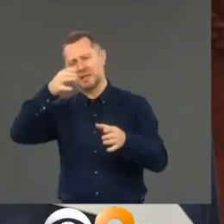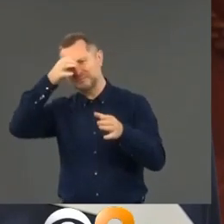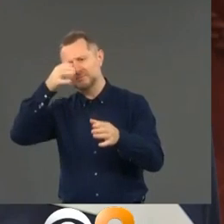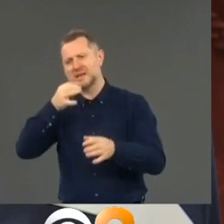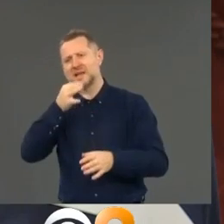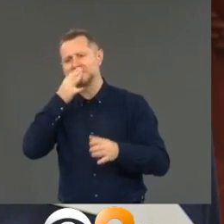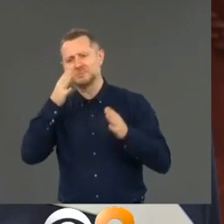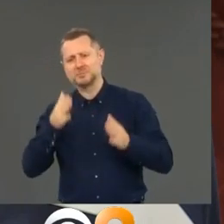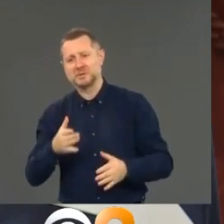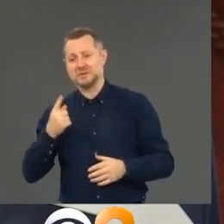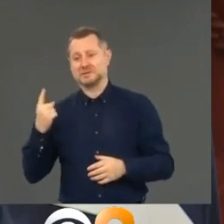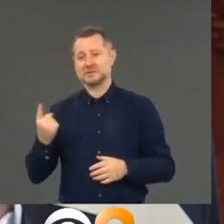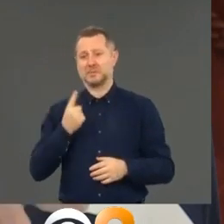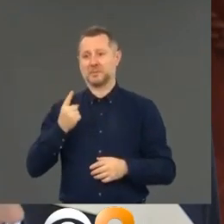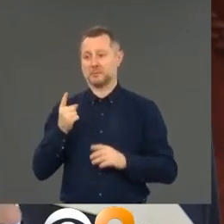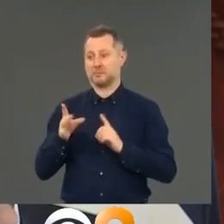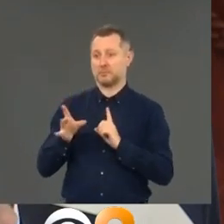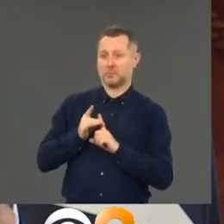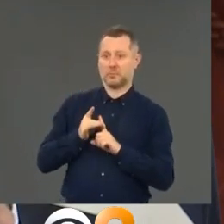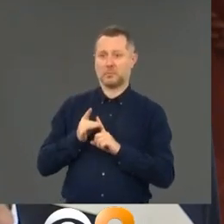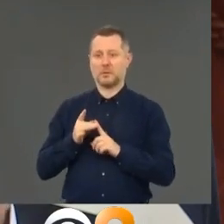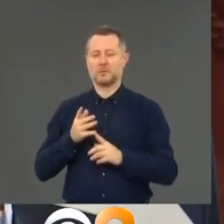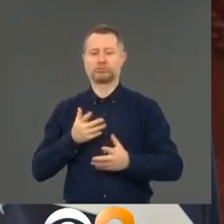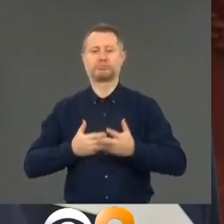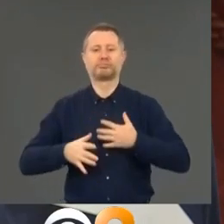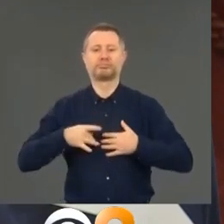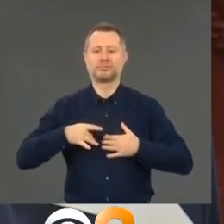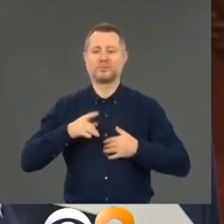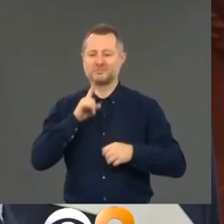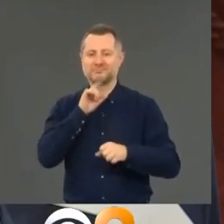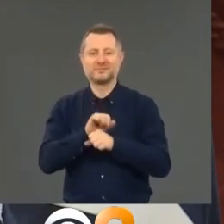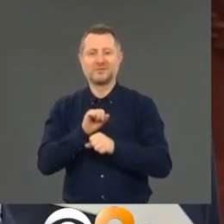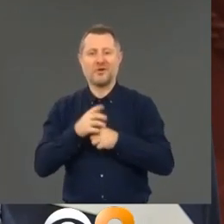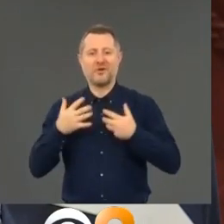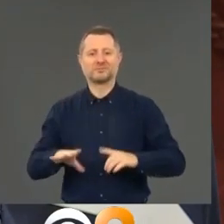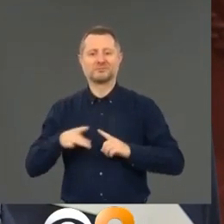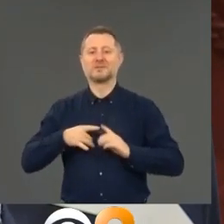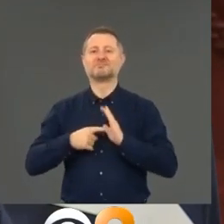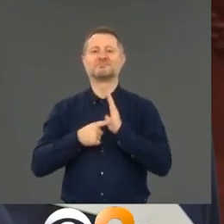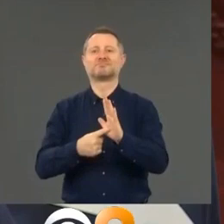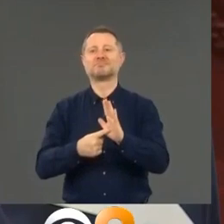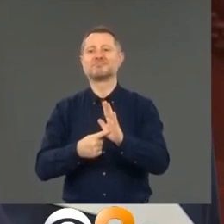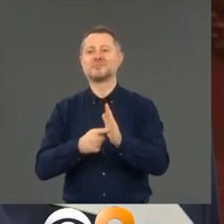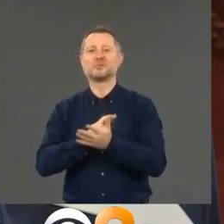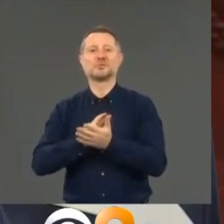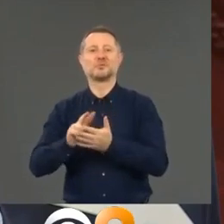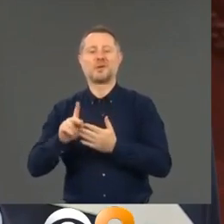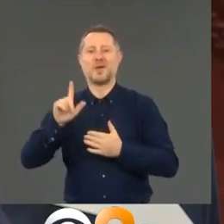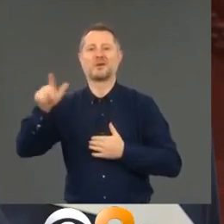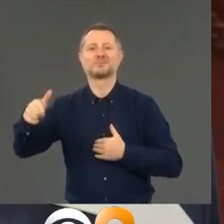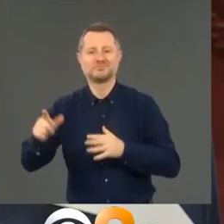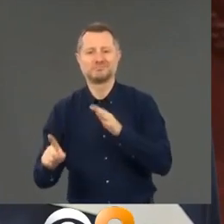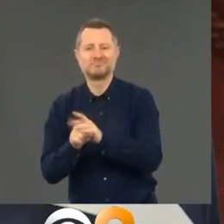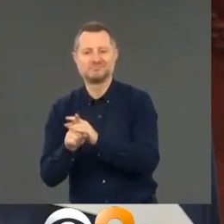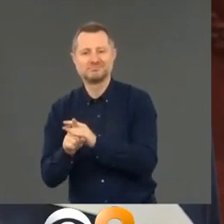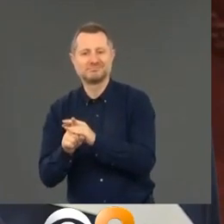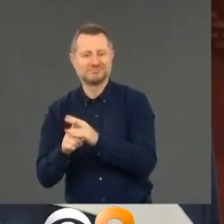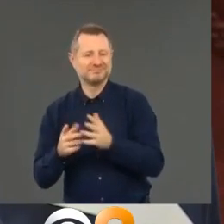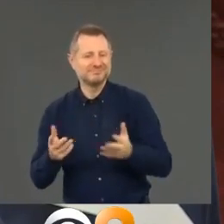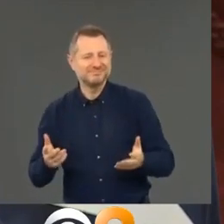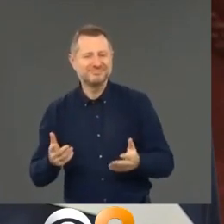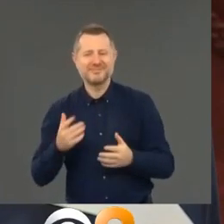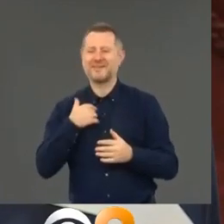time that you have to leave to see if an infection did increase, and then the infection incubated, and then the infection manifested, and